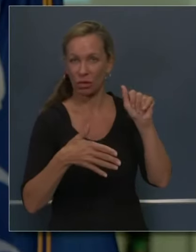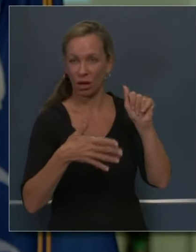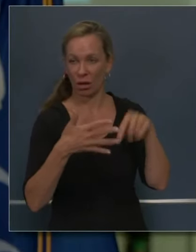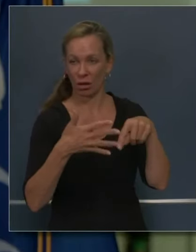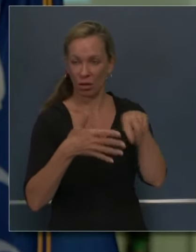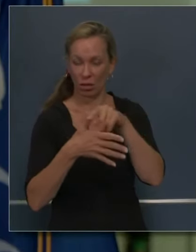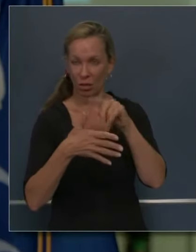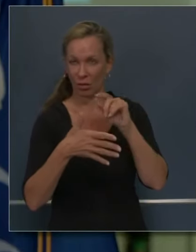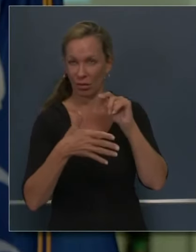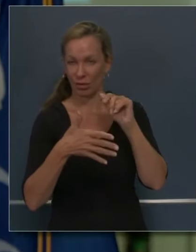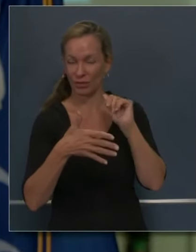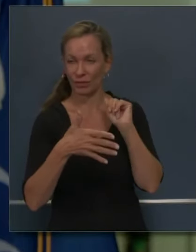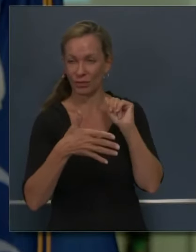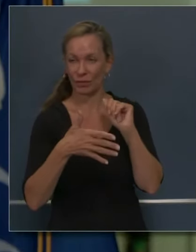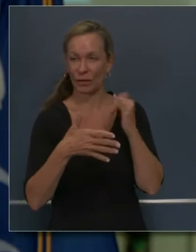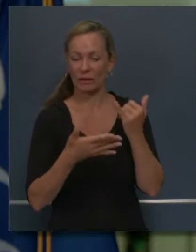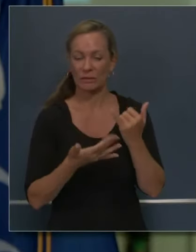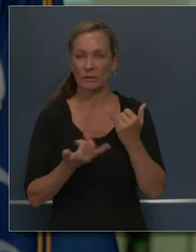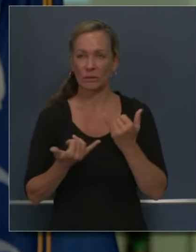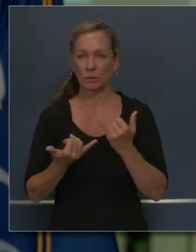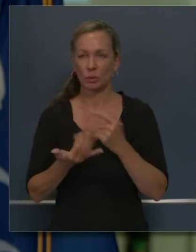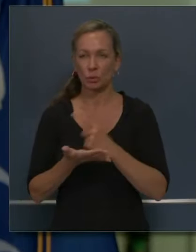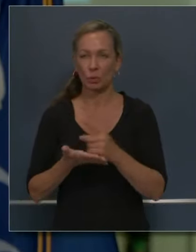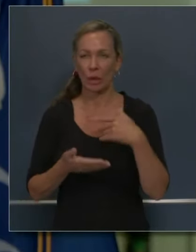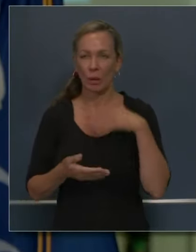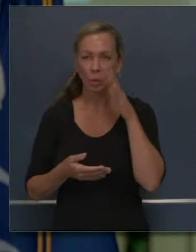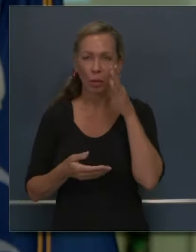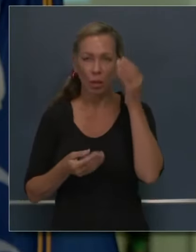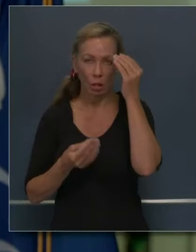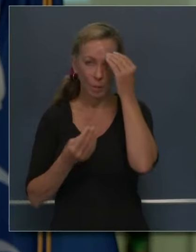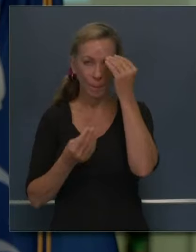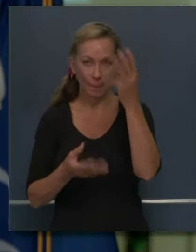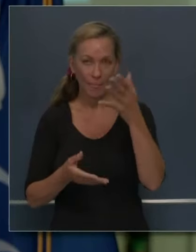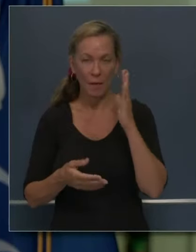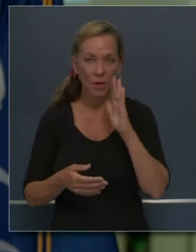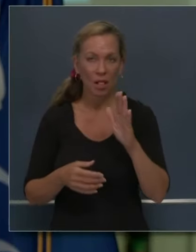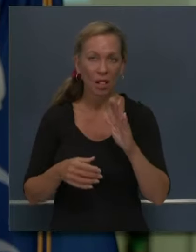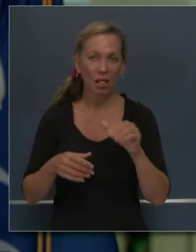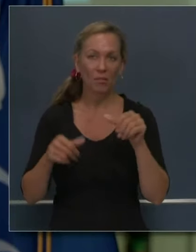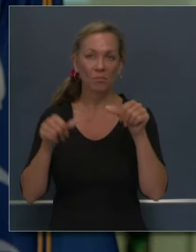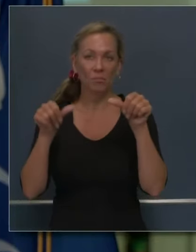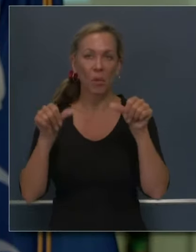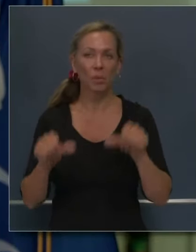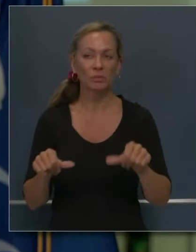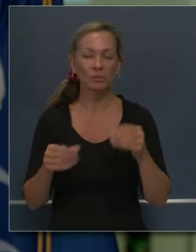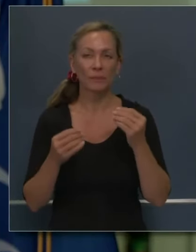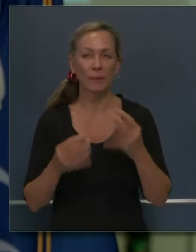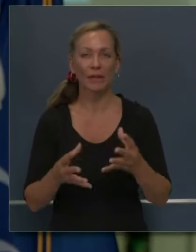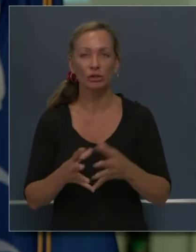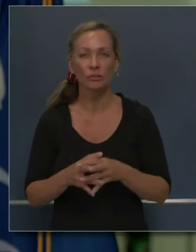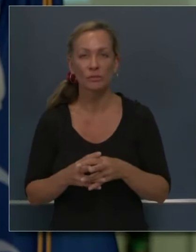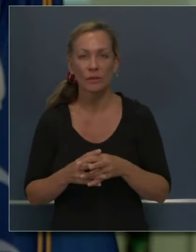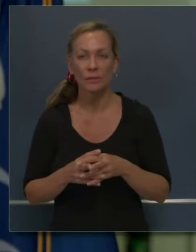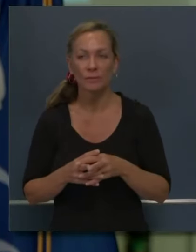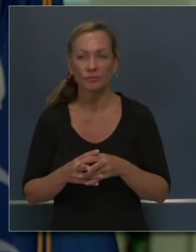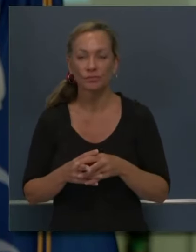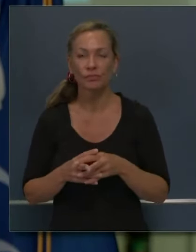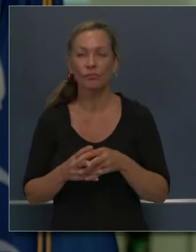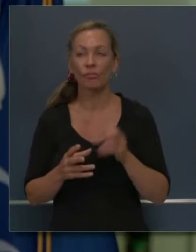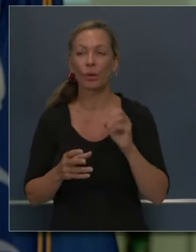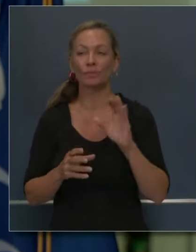forward this week. You will see the fruits of those efforts. And I want to respect the process that we're engaged